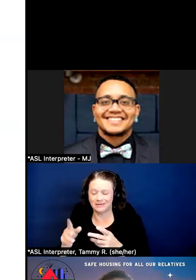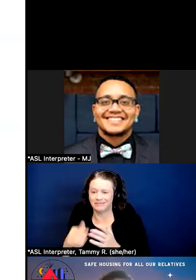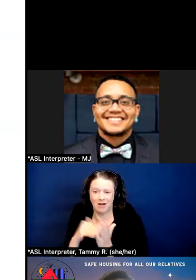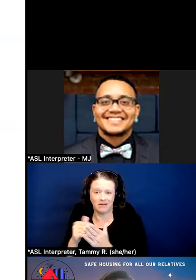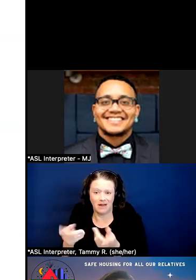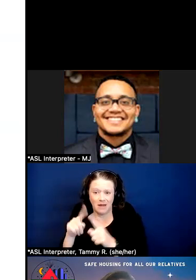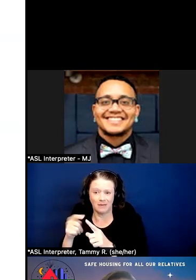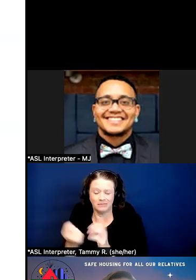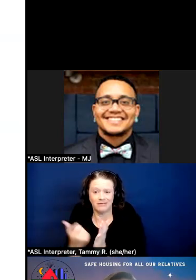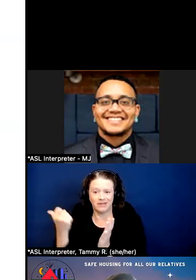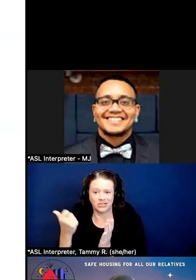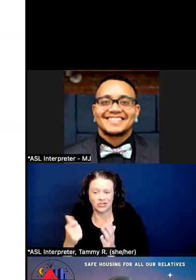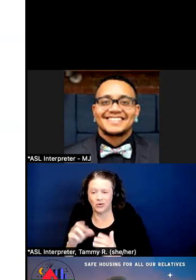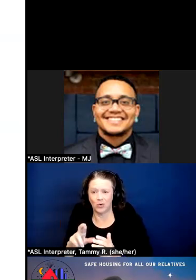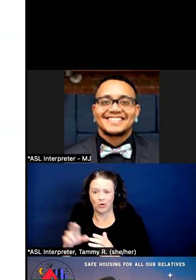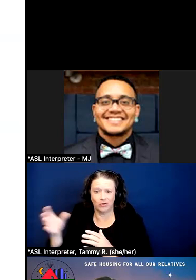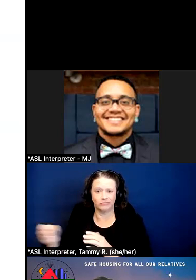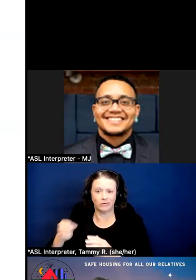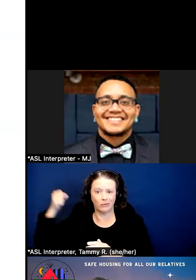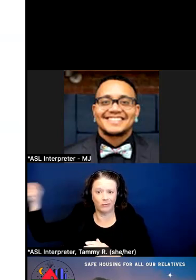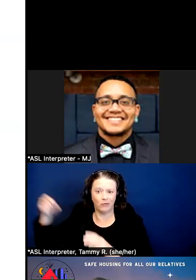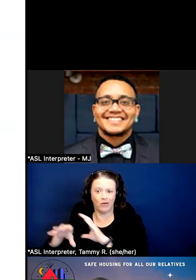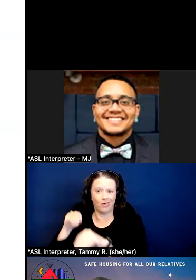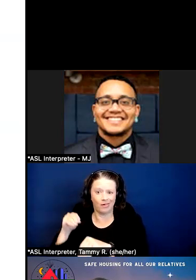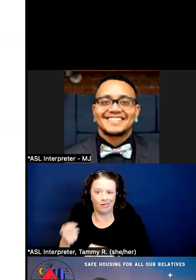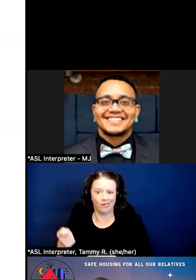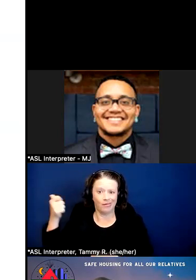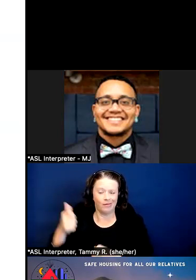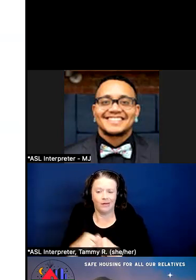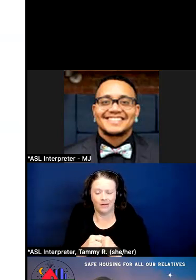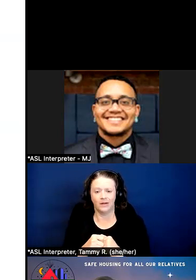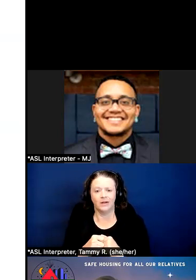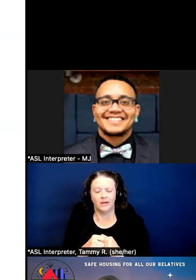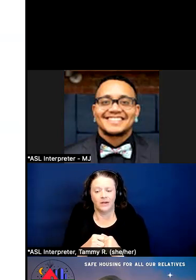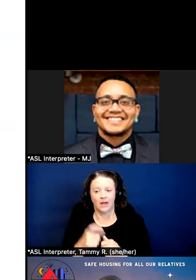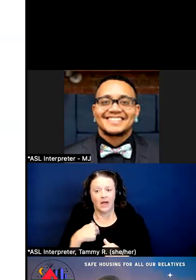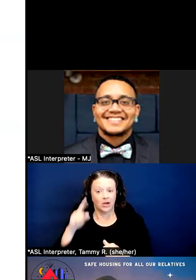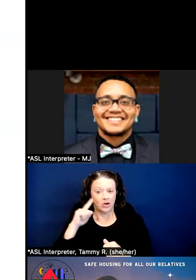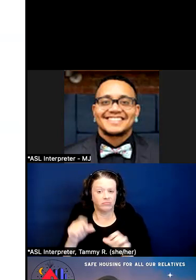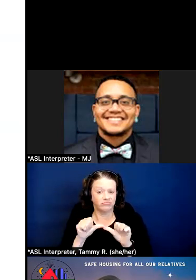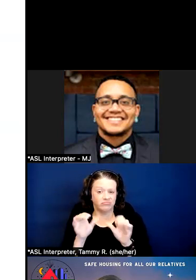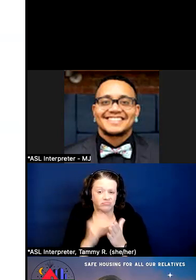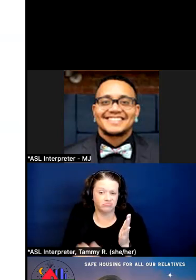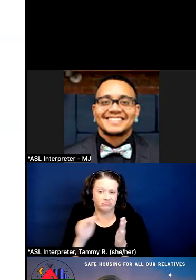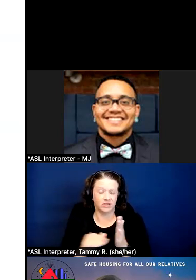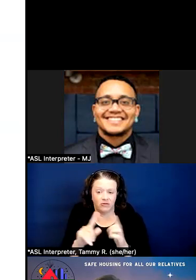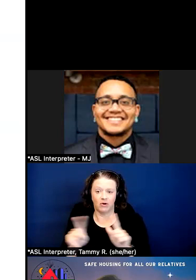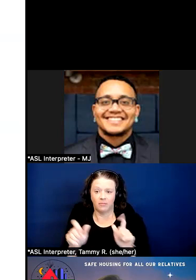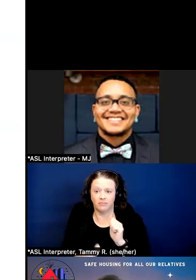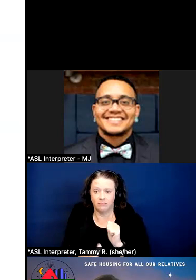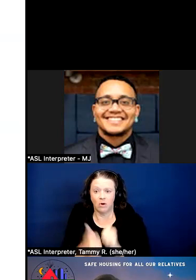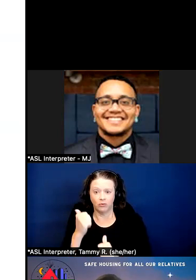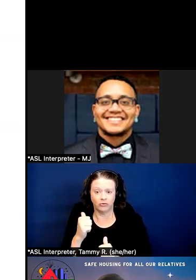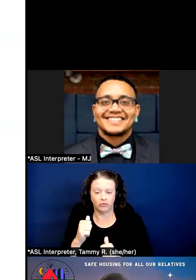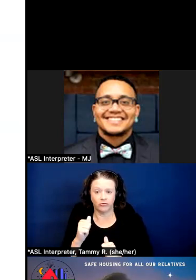or removal. And then something we heard consistently, I would say from the vast majority of participants, not just sort of